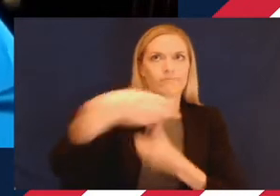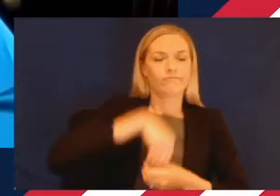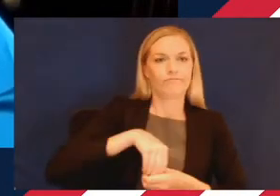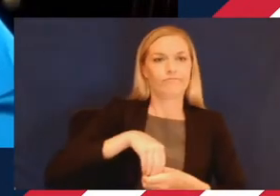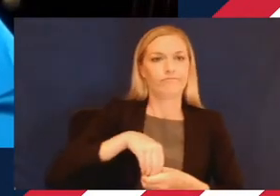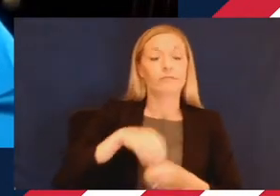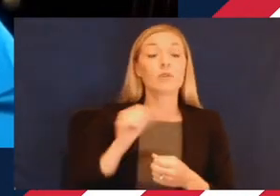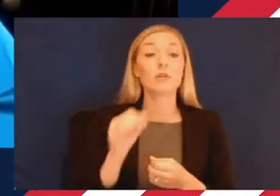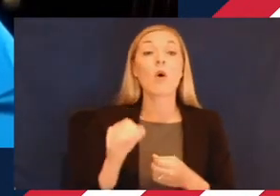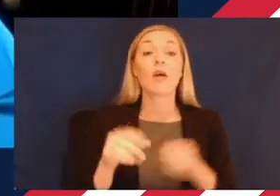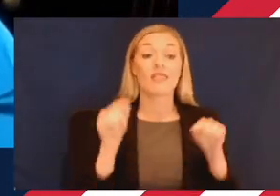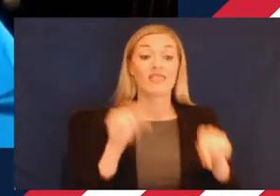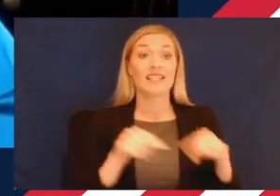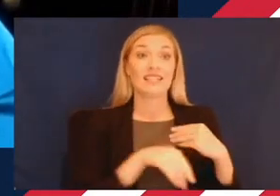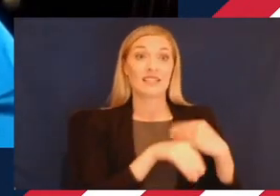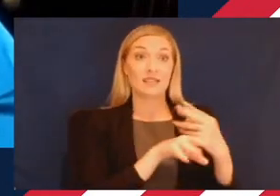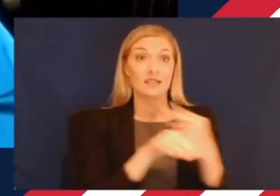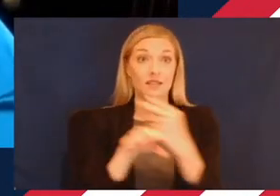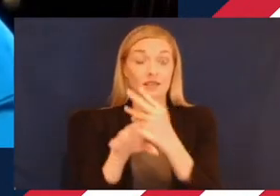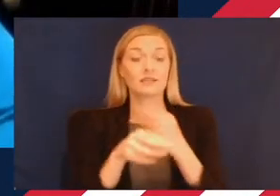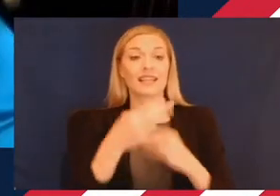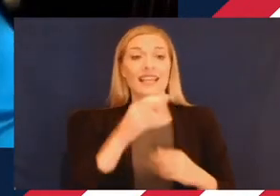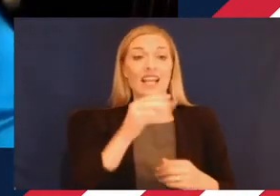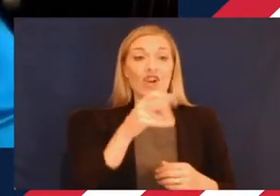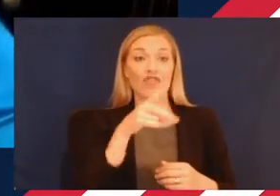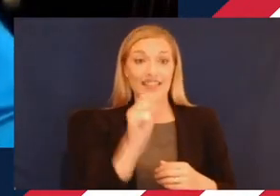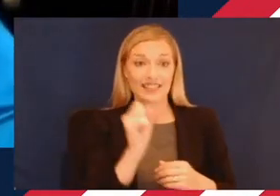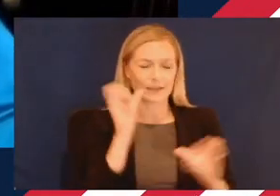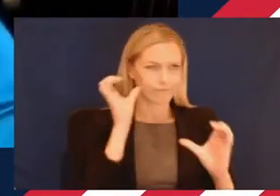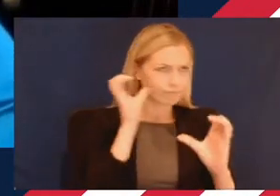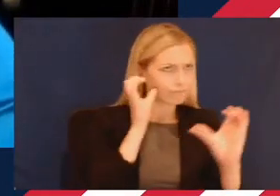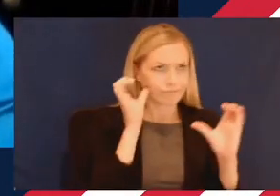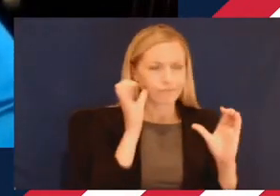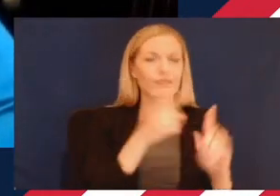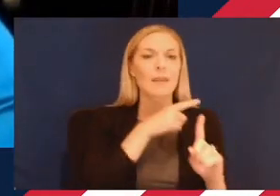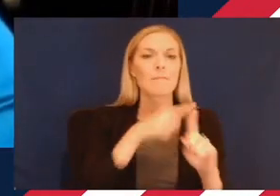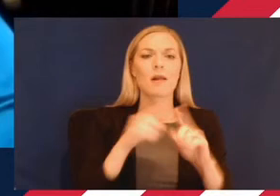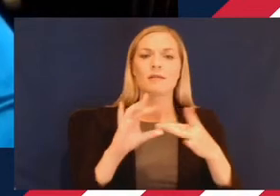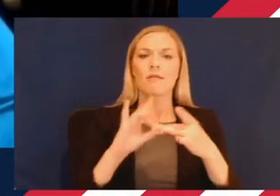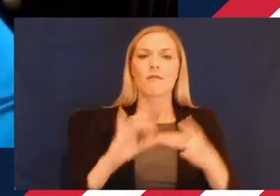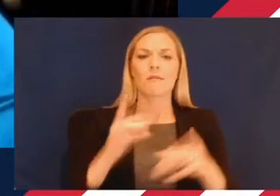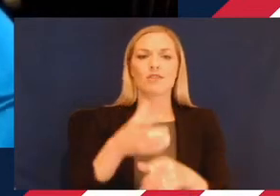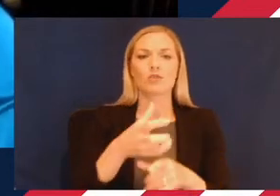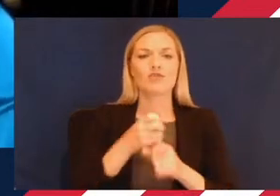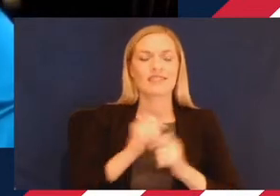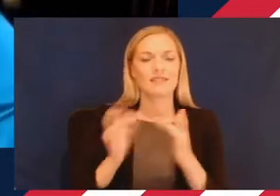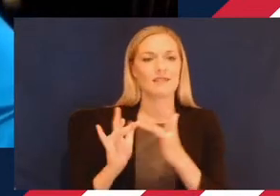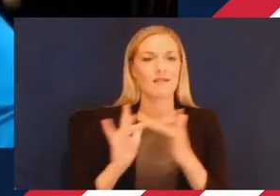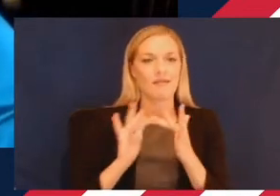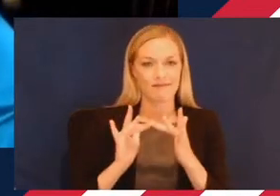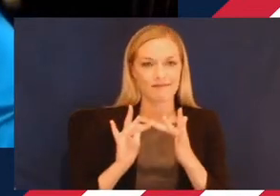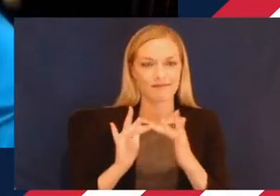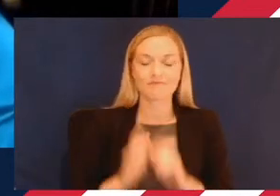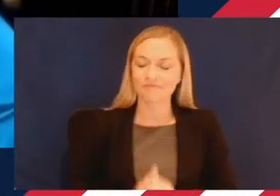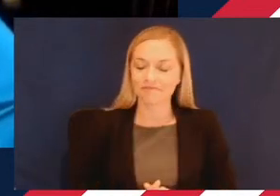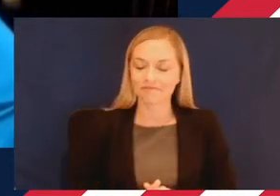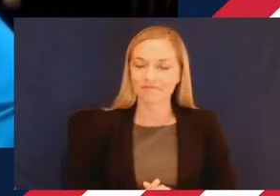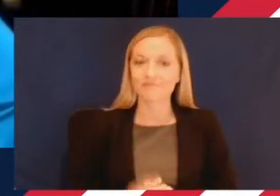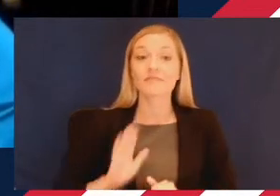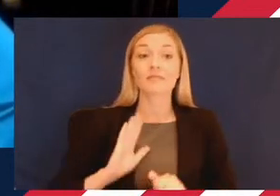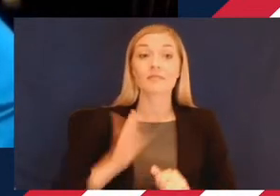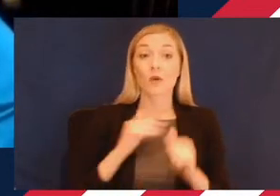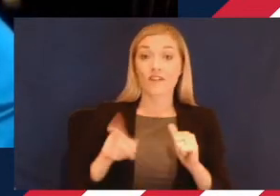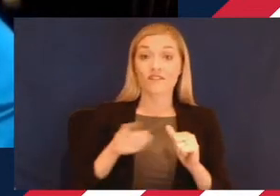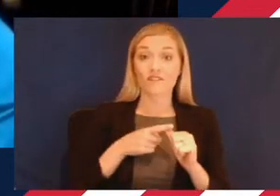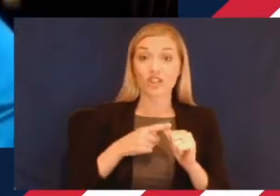hearings, we will also be informed by the comments we receive online. Our first session, Addressing the